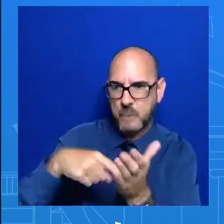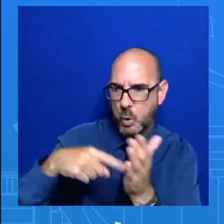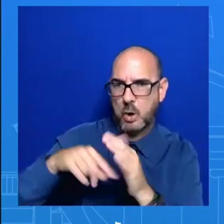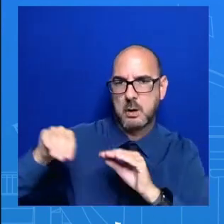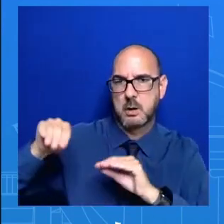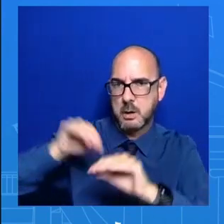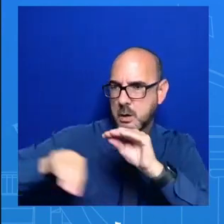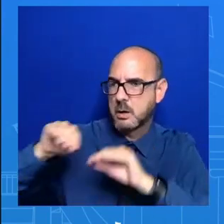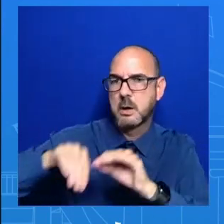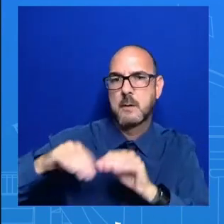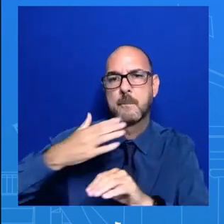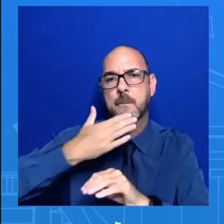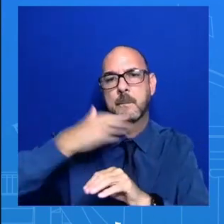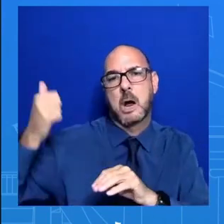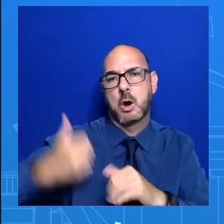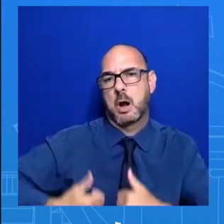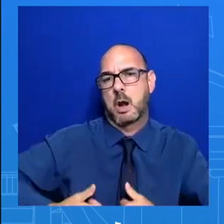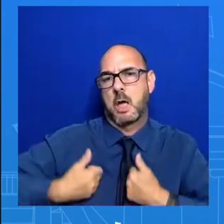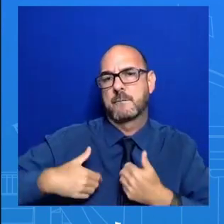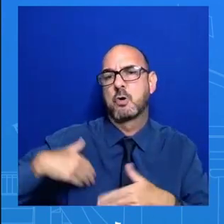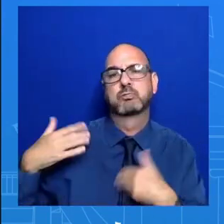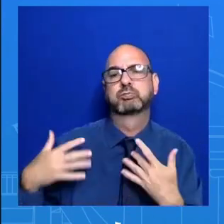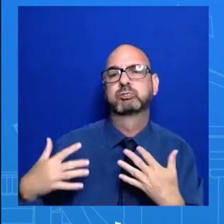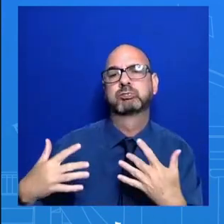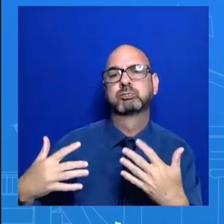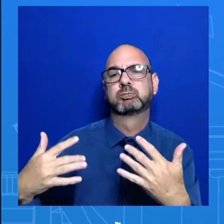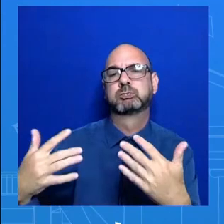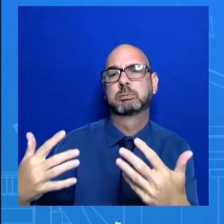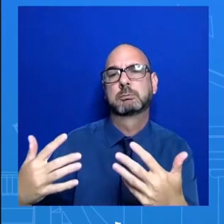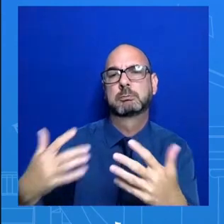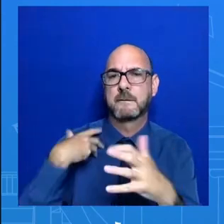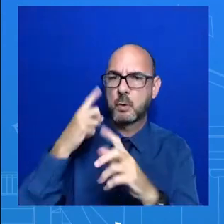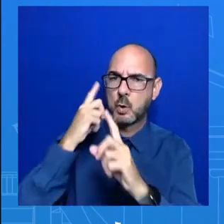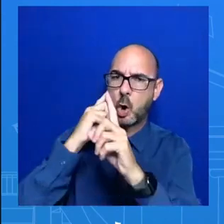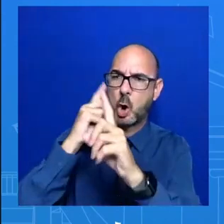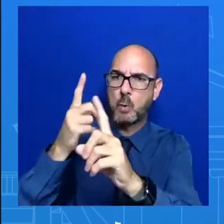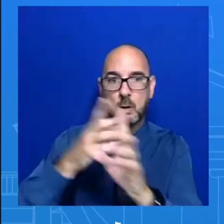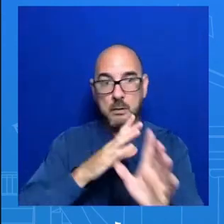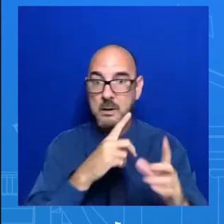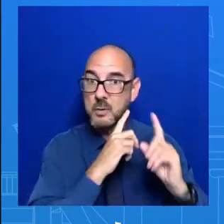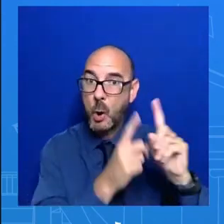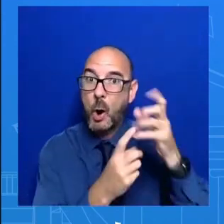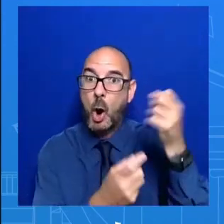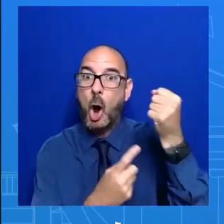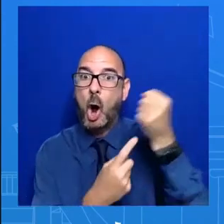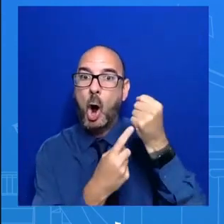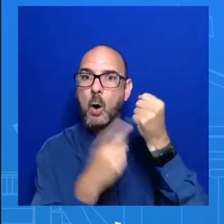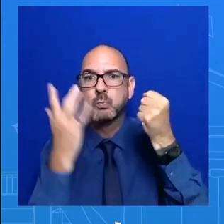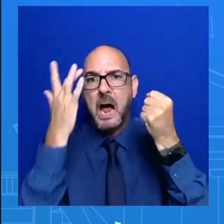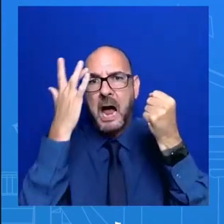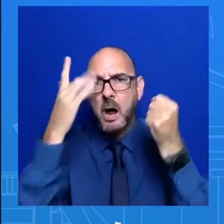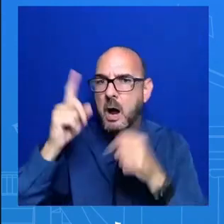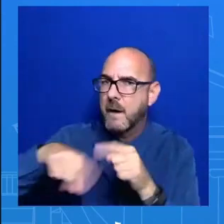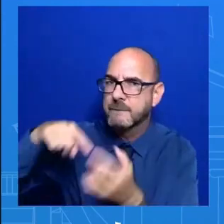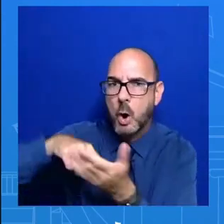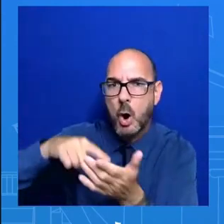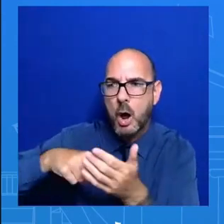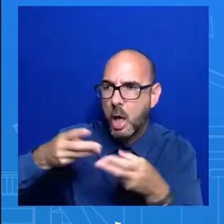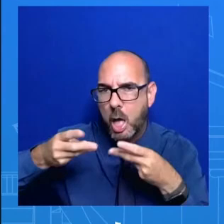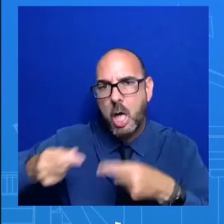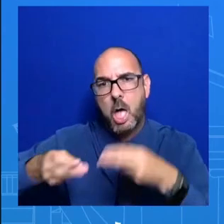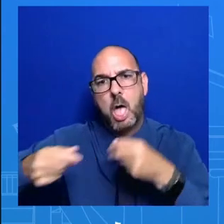that they've wanted to do, whether it's going after a dream, whether, again, it's starting a family, whether it's buying a house. That